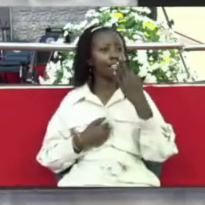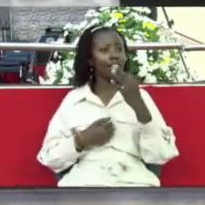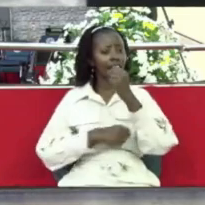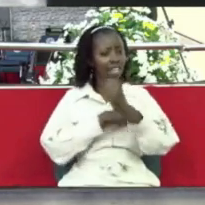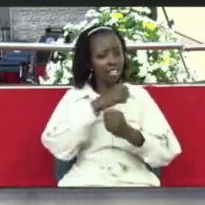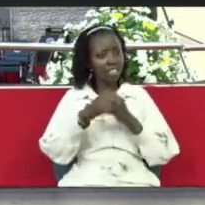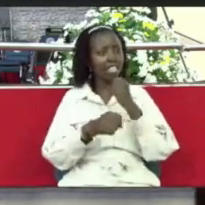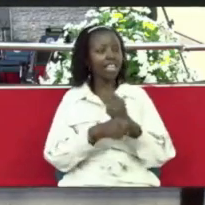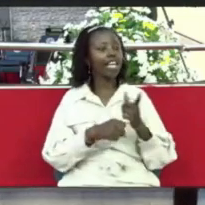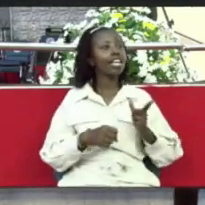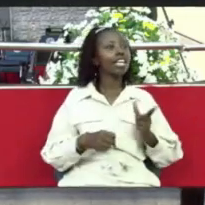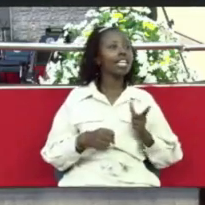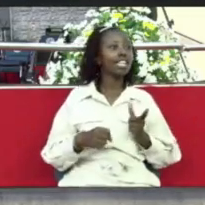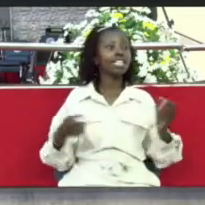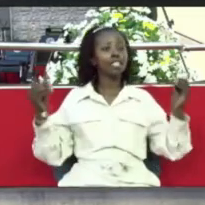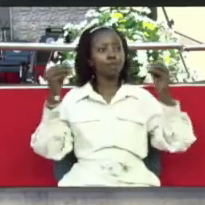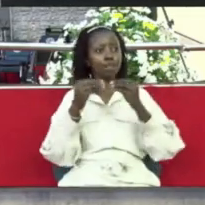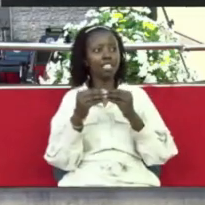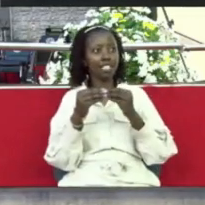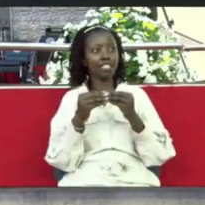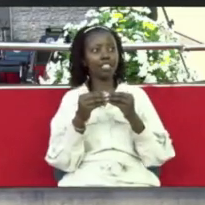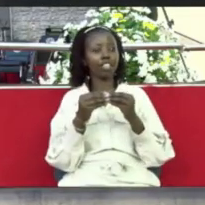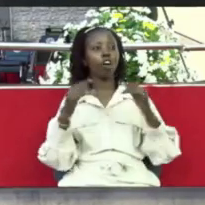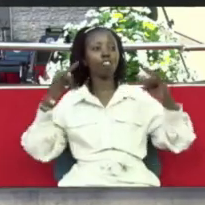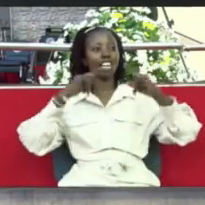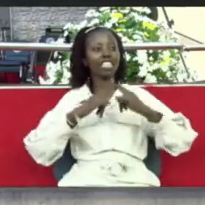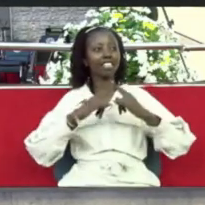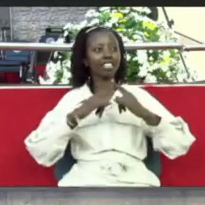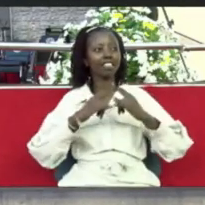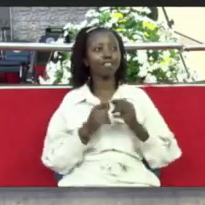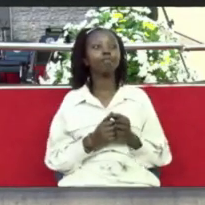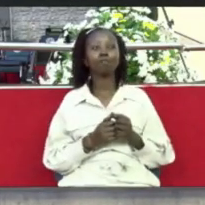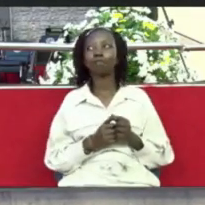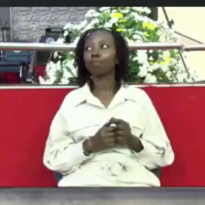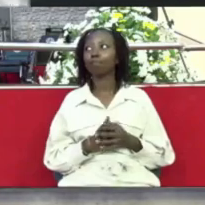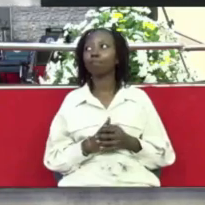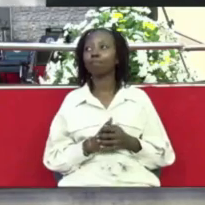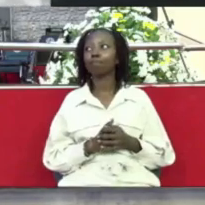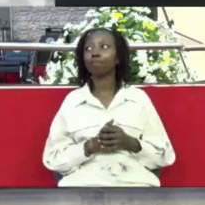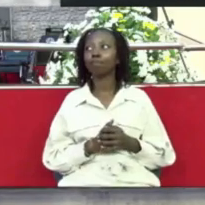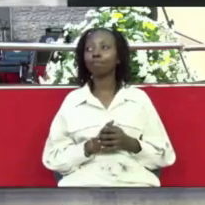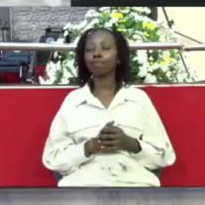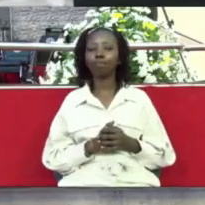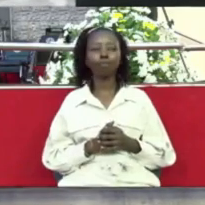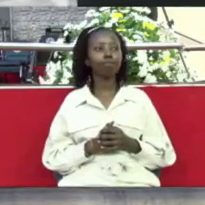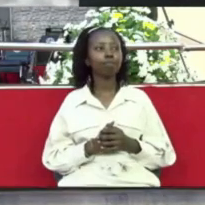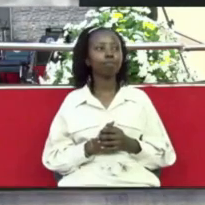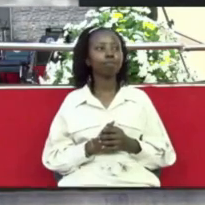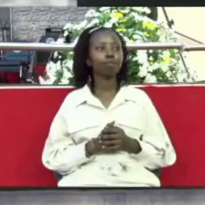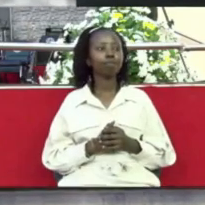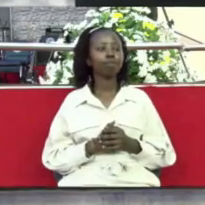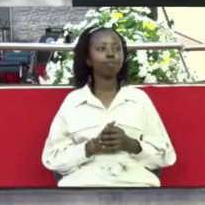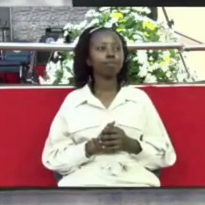ladies conference. Kuanzia Jumatano hii saa 12 jioni kutakuwa na washa ama kongamano la kina dada ambao litaanzika